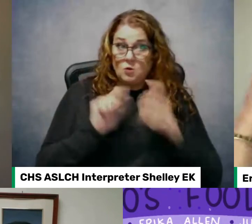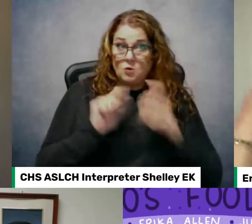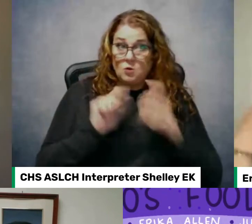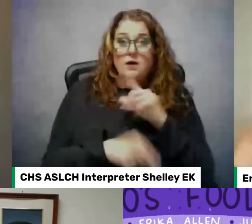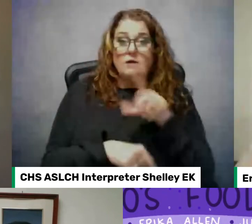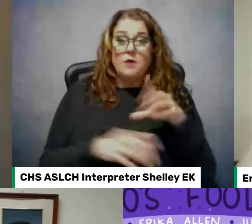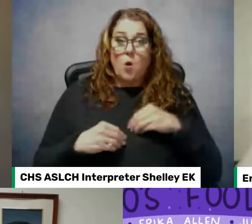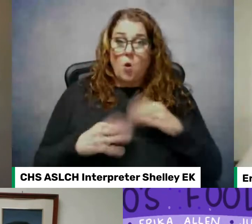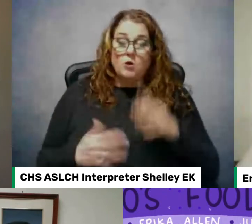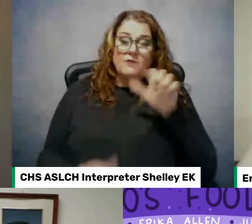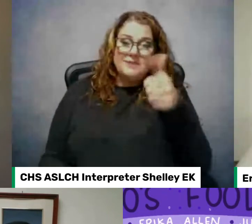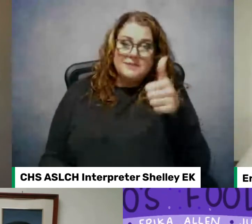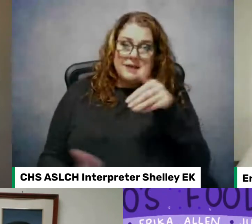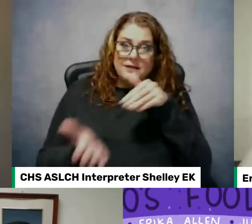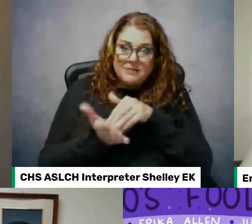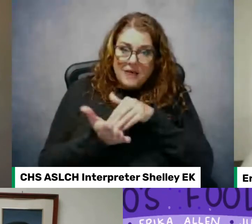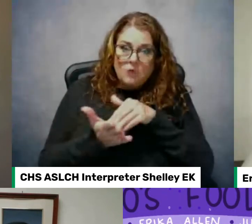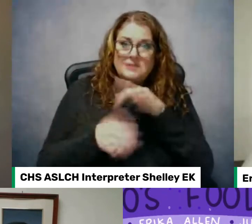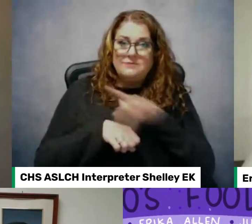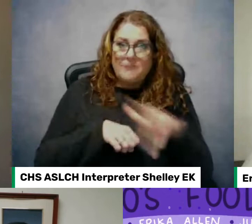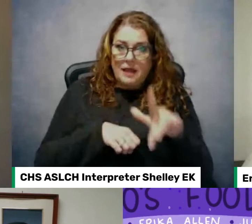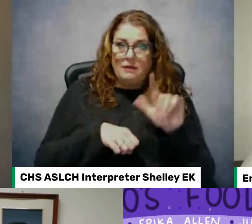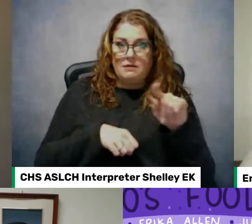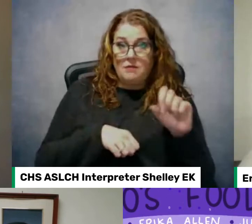owner of 10,000 vacant lots.